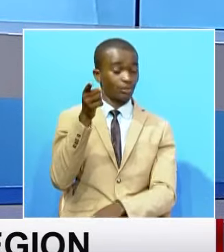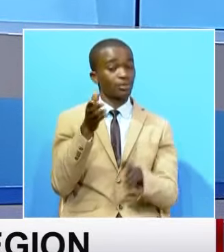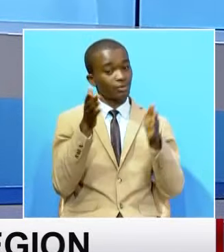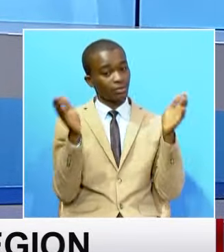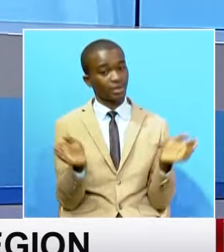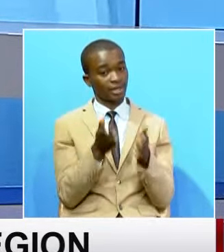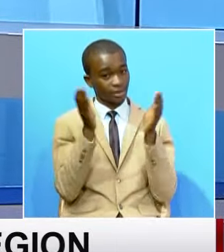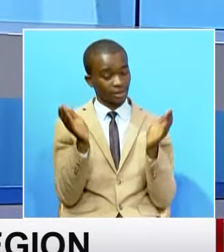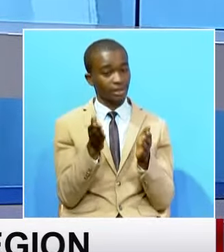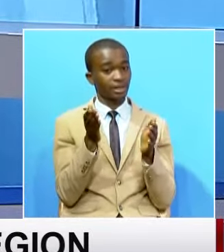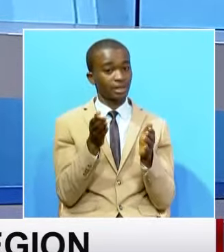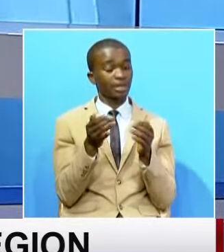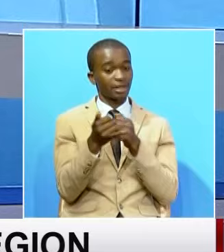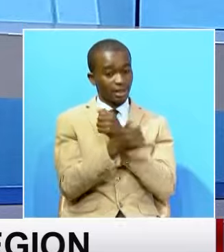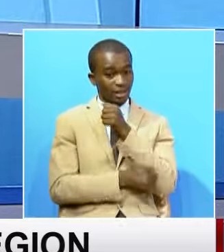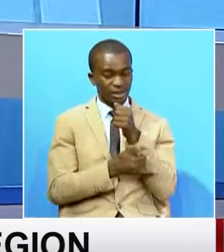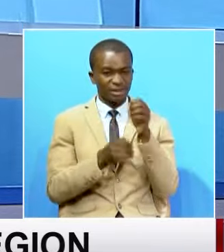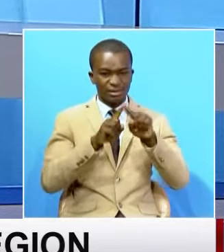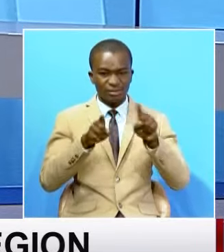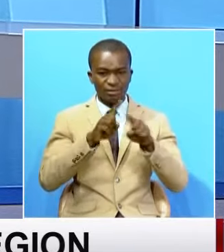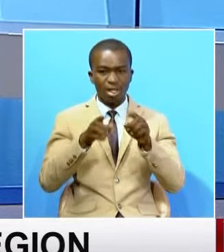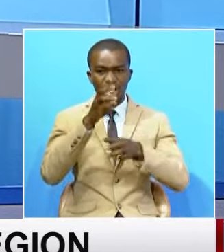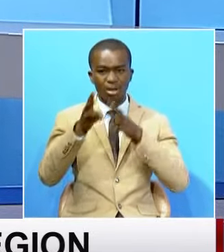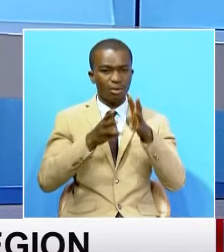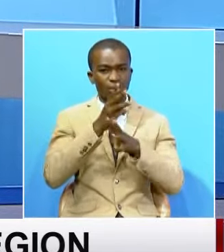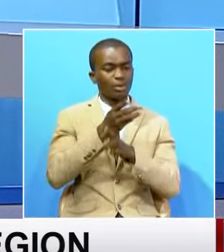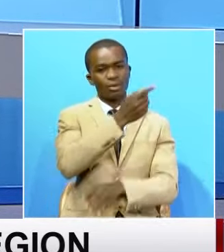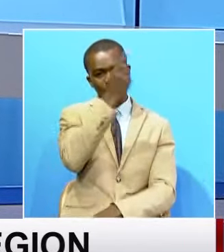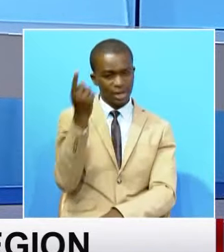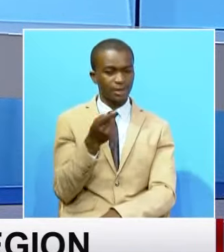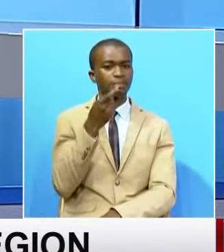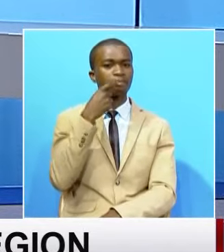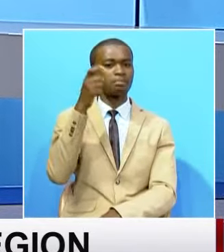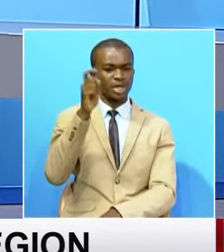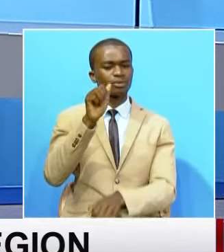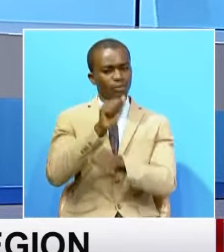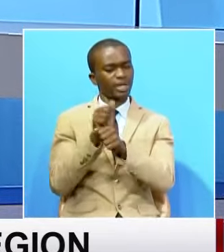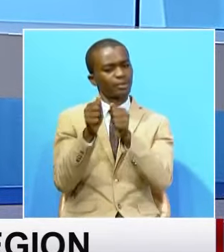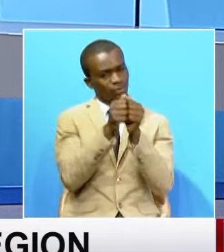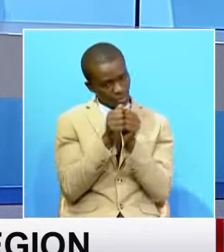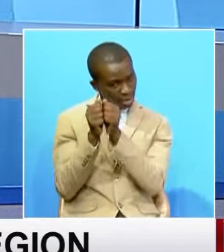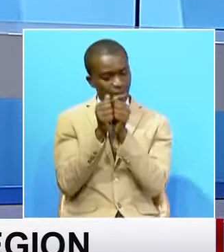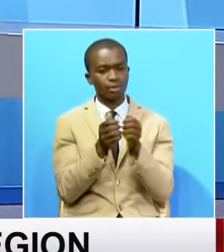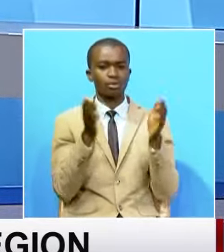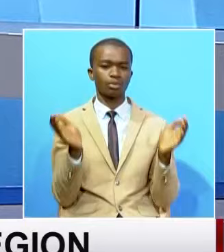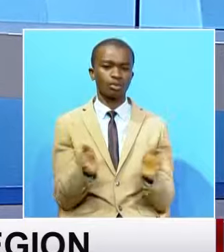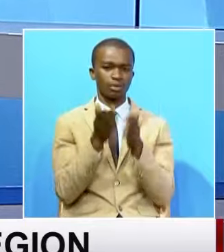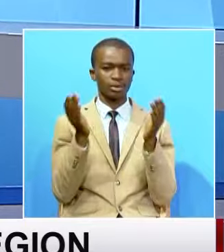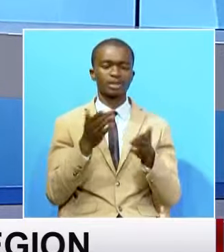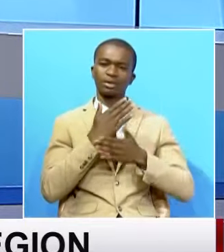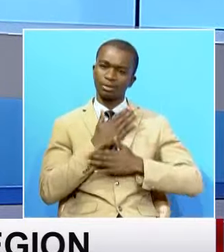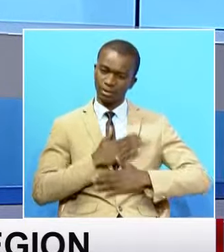continue ensuring that global peace and security is maintained, as well as working at deepening democracy in their